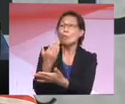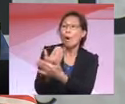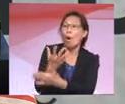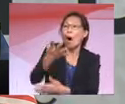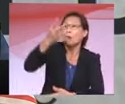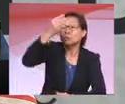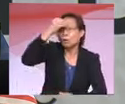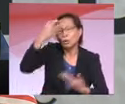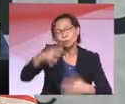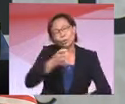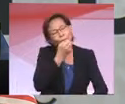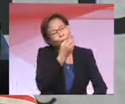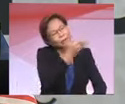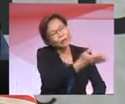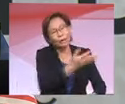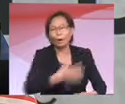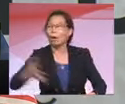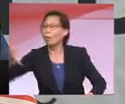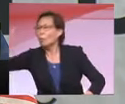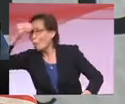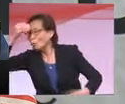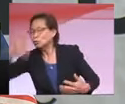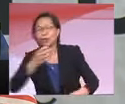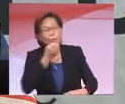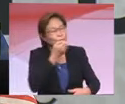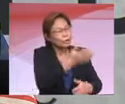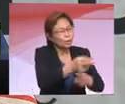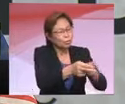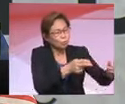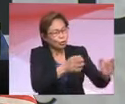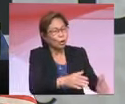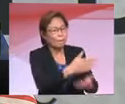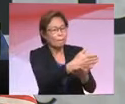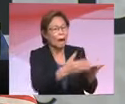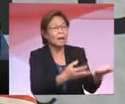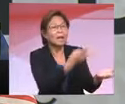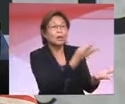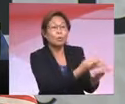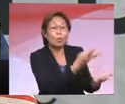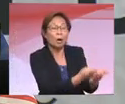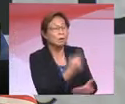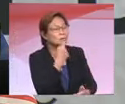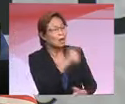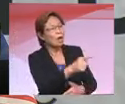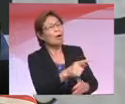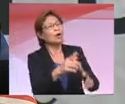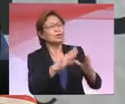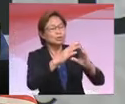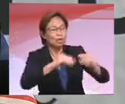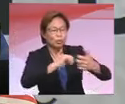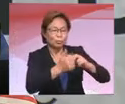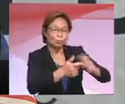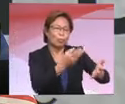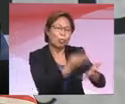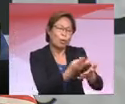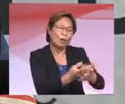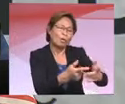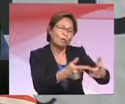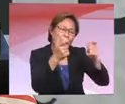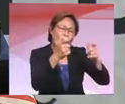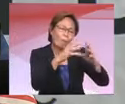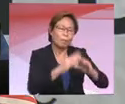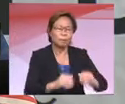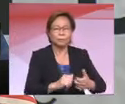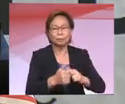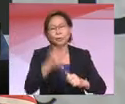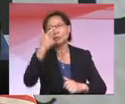I re-informed our pengurusan site bahagian kewangan to look into this, to address this issue as soon as possible. This was not